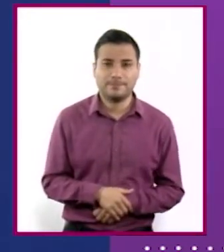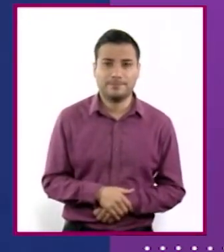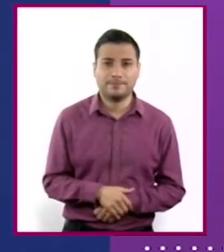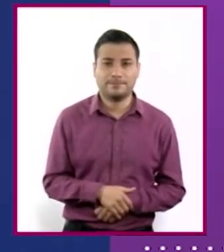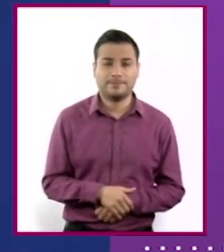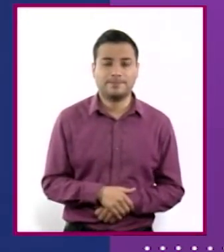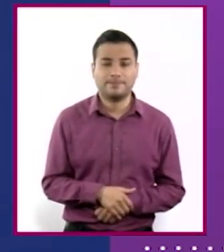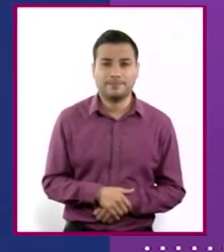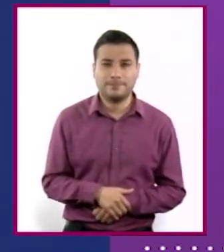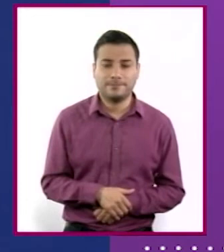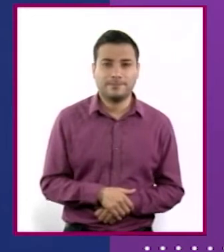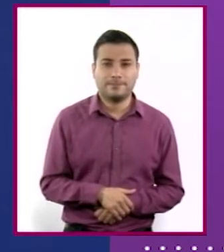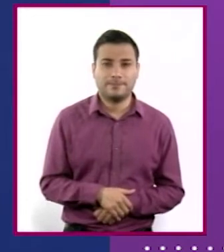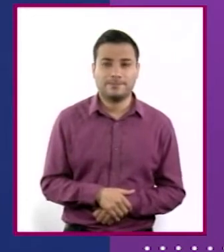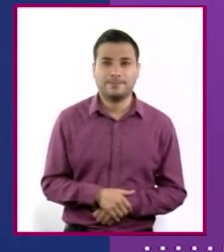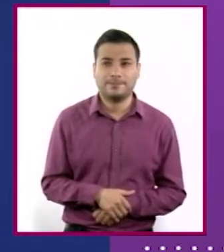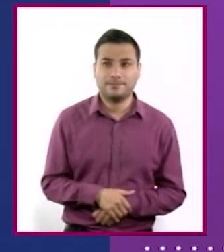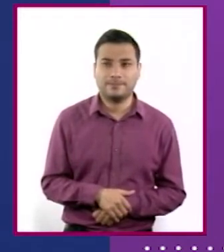after that,